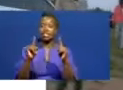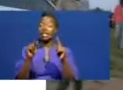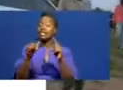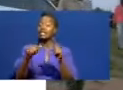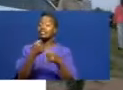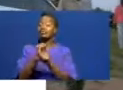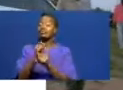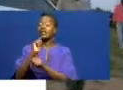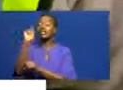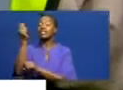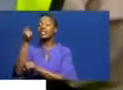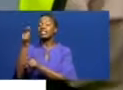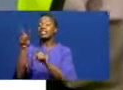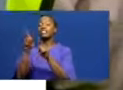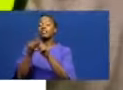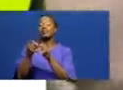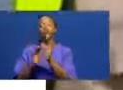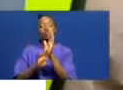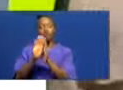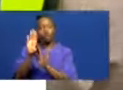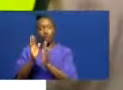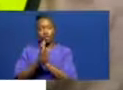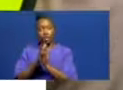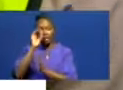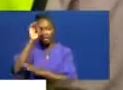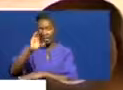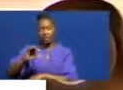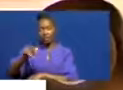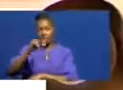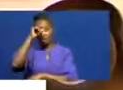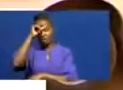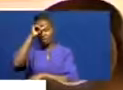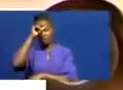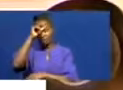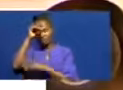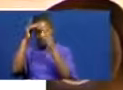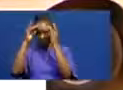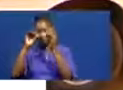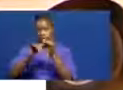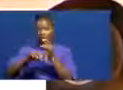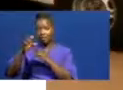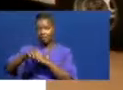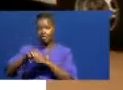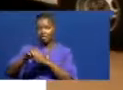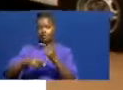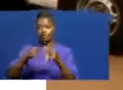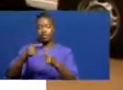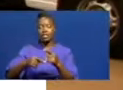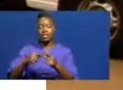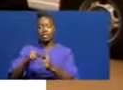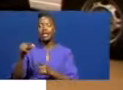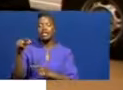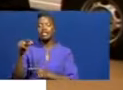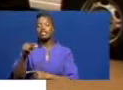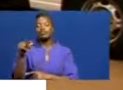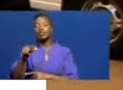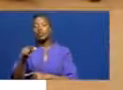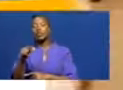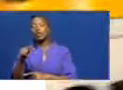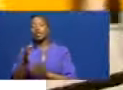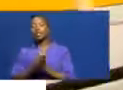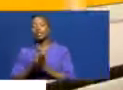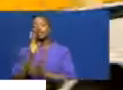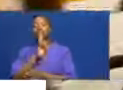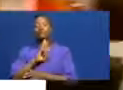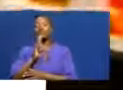itafanya Kenya hii kuenda sawa. Elsewhere, Kiambu County government has resolved that matatu operators plying Githurai Ruiru bypass route